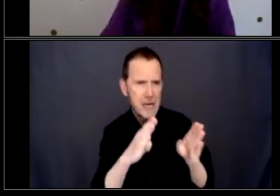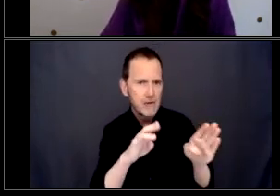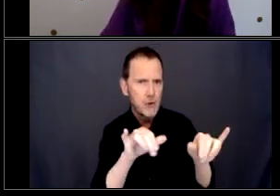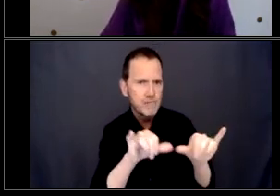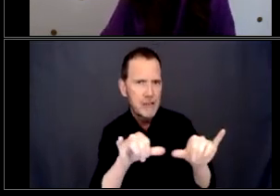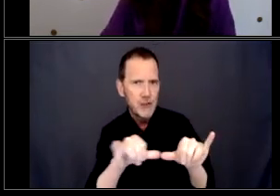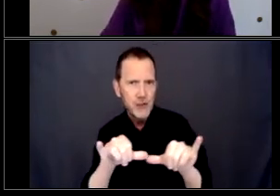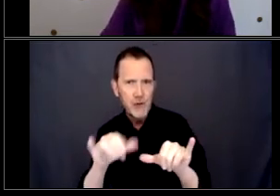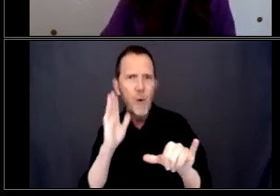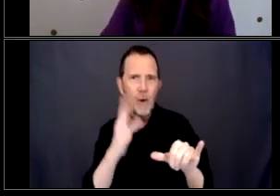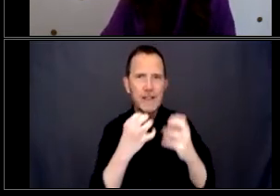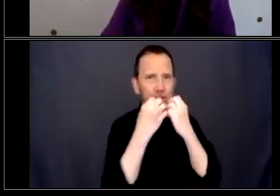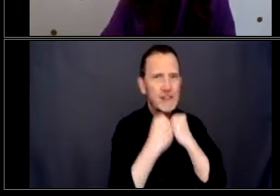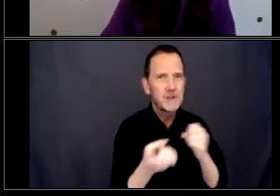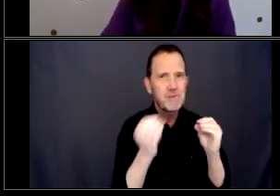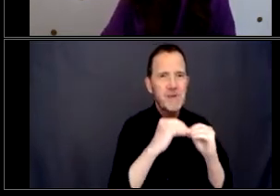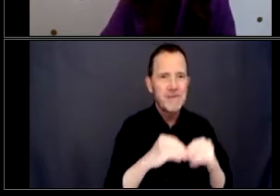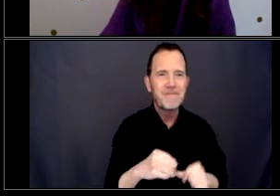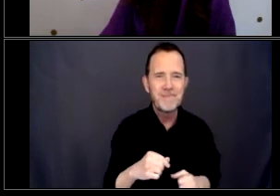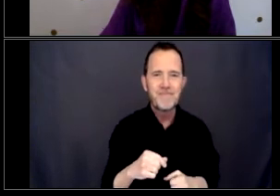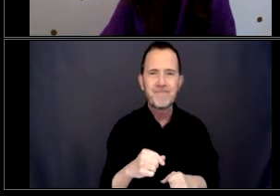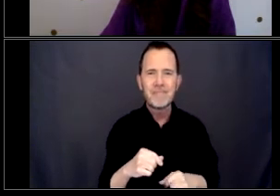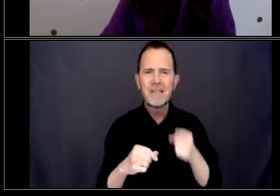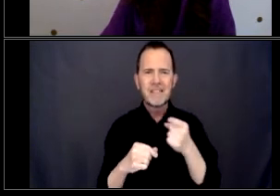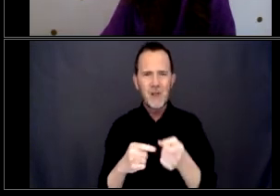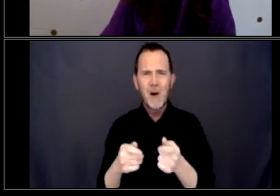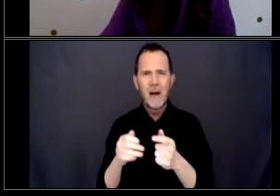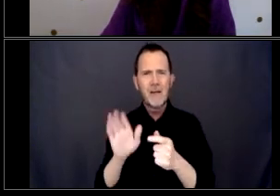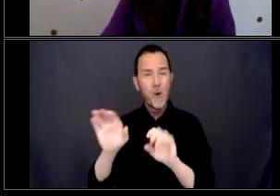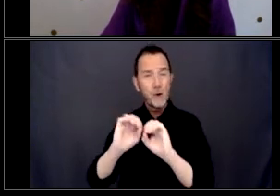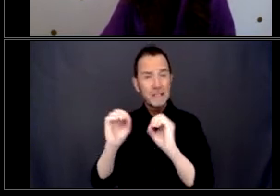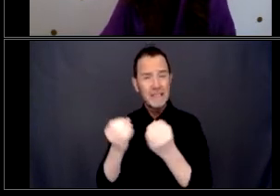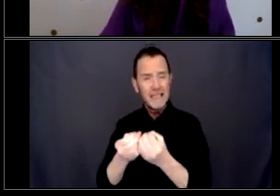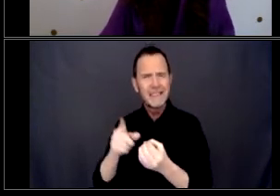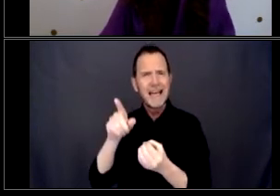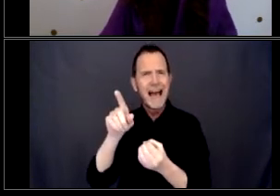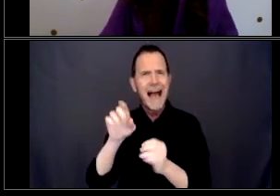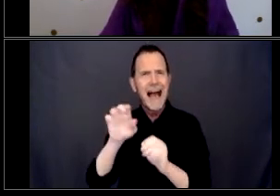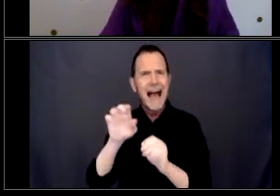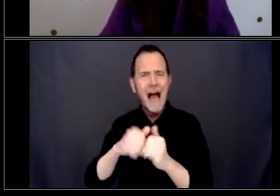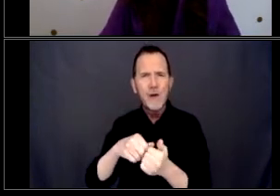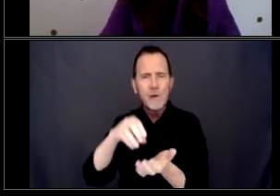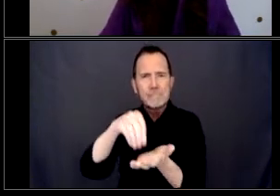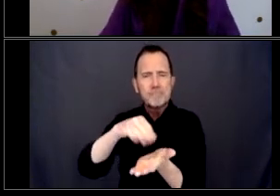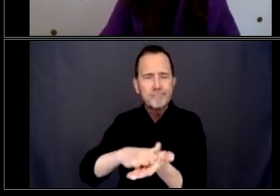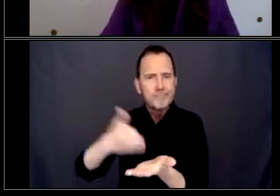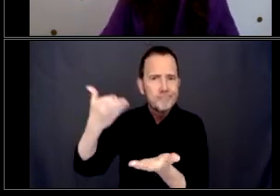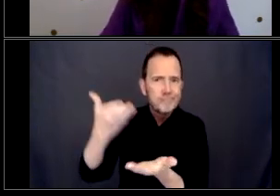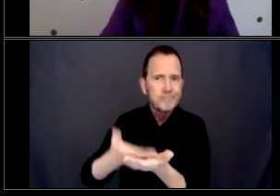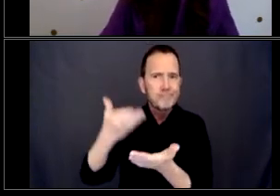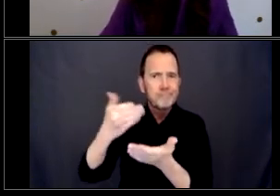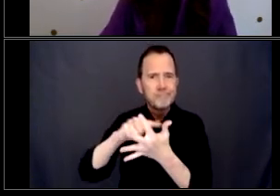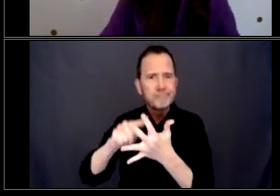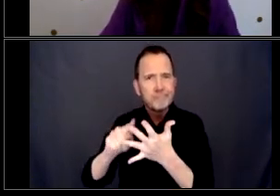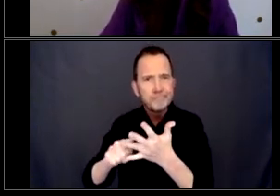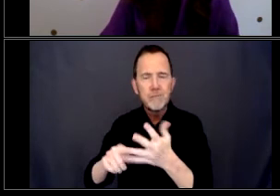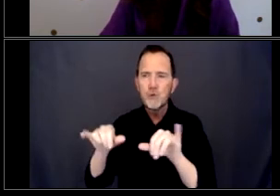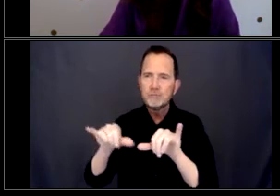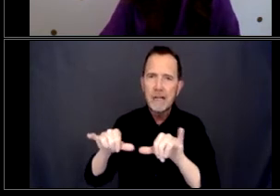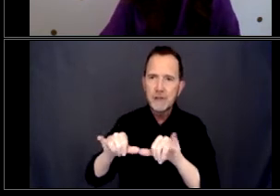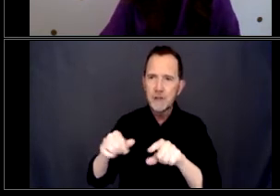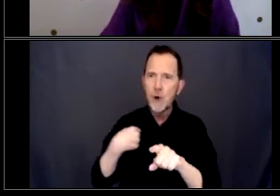numbers and more about how do you share that internally to help your internal organization understand and value it? And then externally, how are you sharing